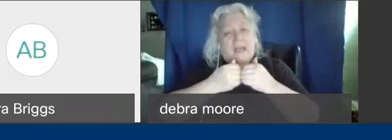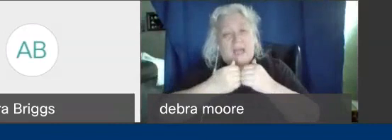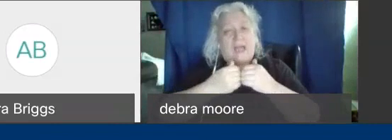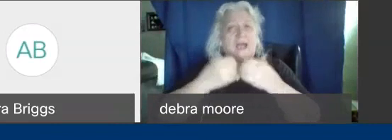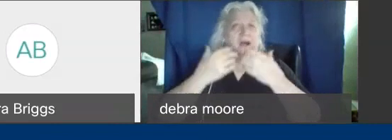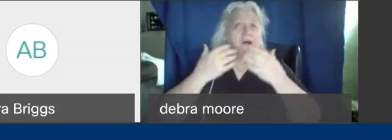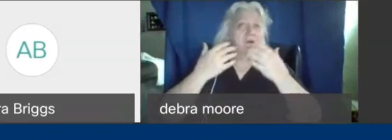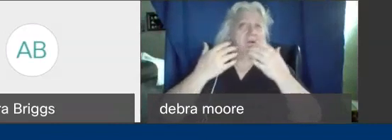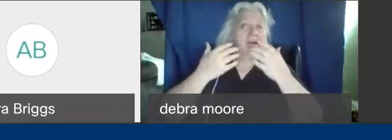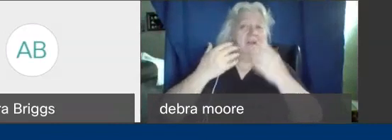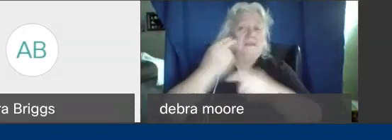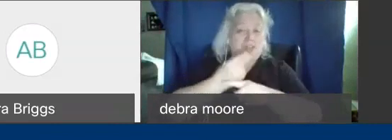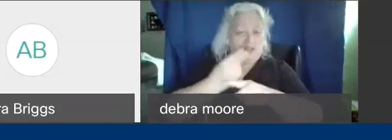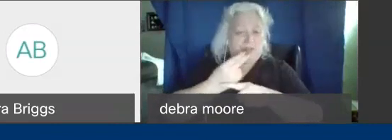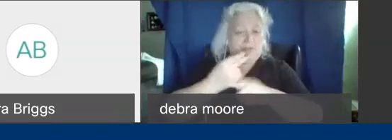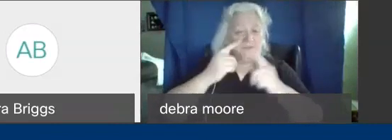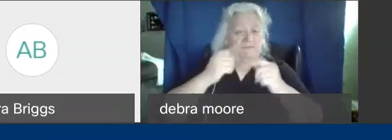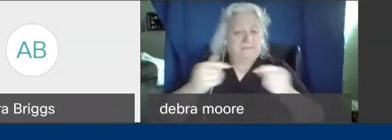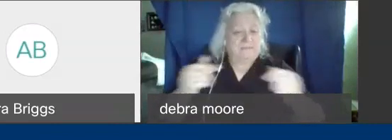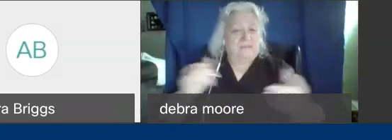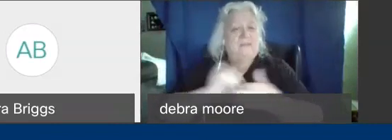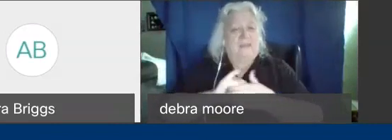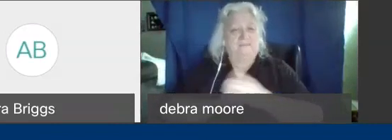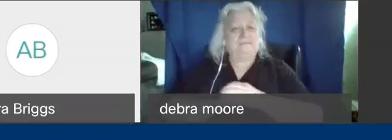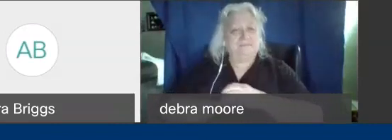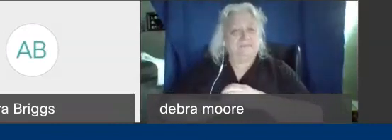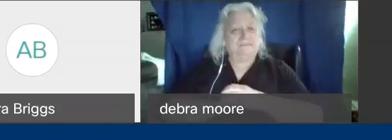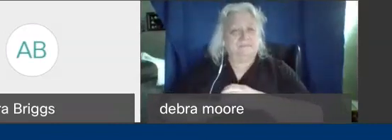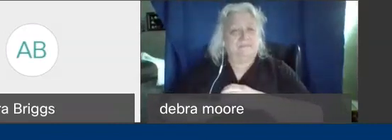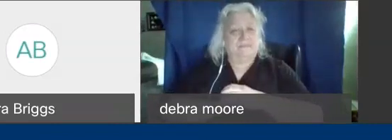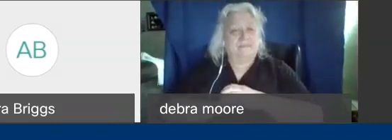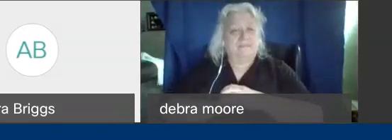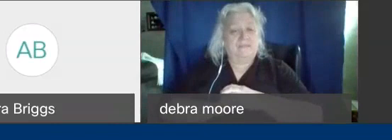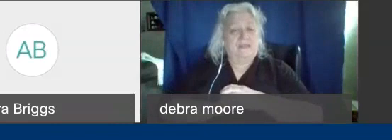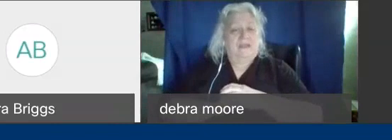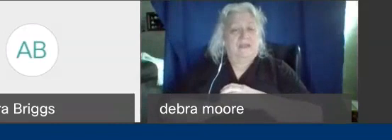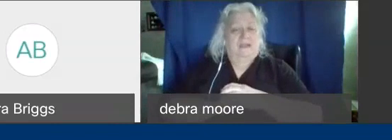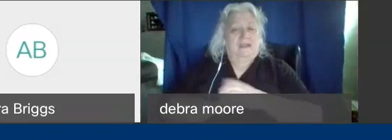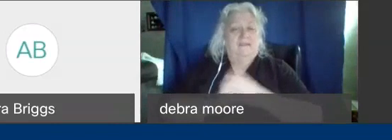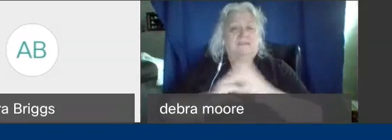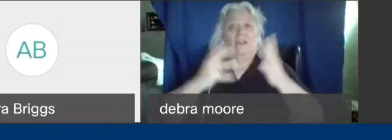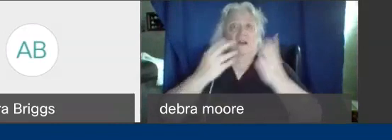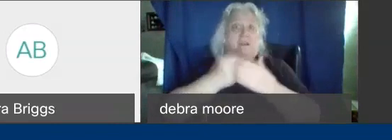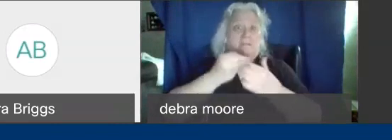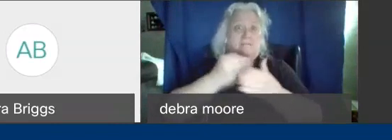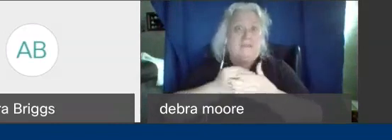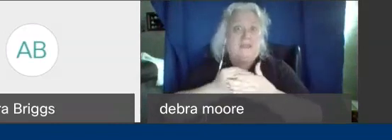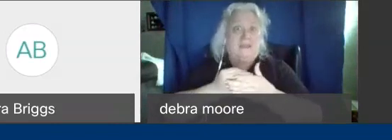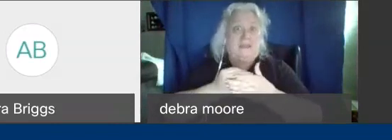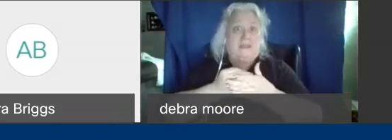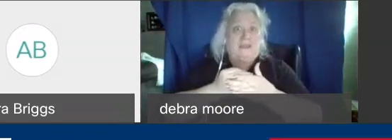stored, possession of the drug with other paraphernalia, drugs found with a large amount of money, or past convictions and